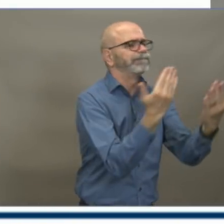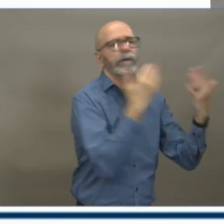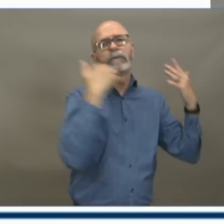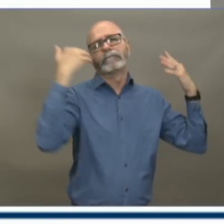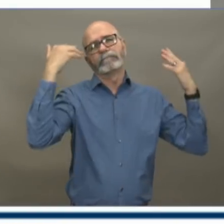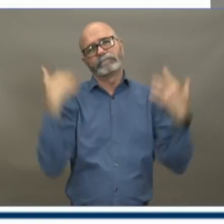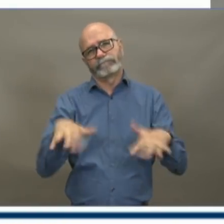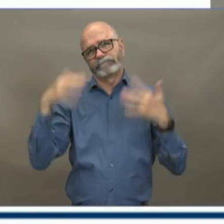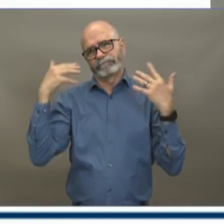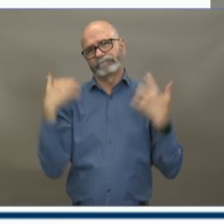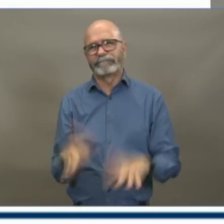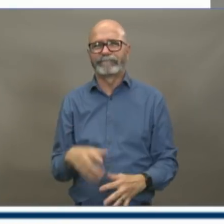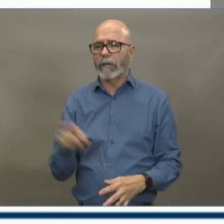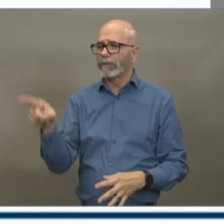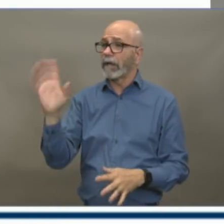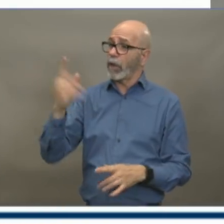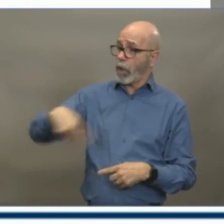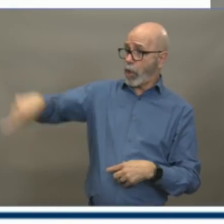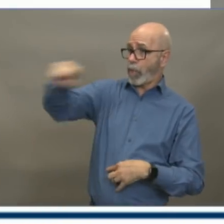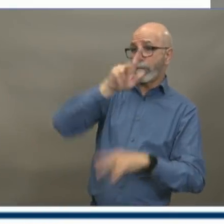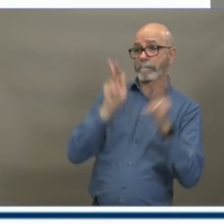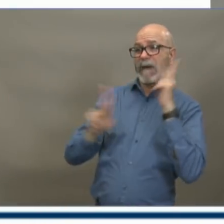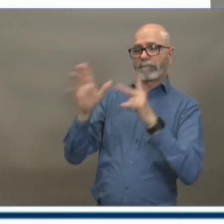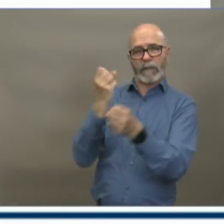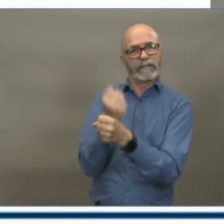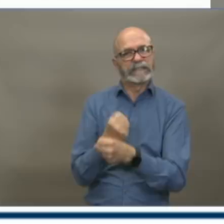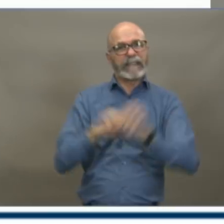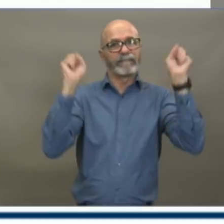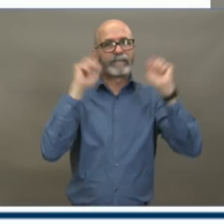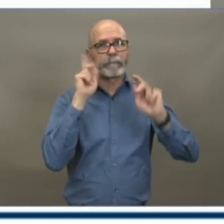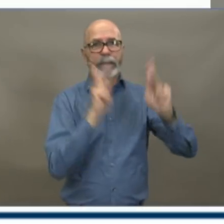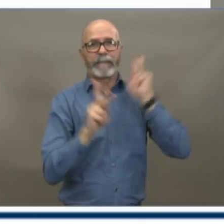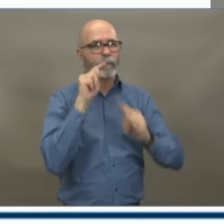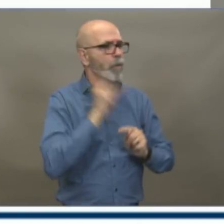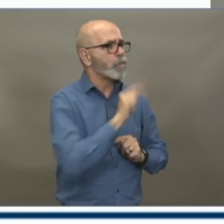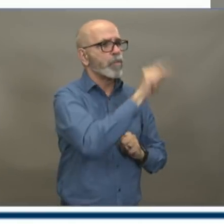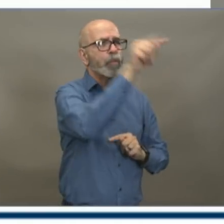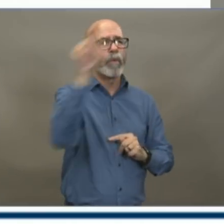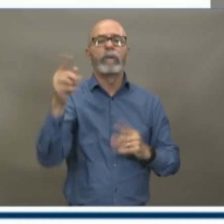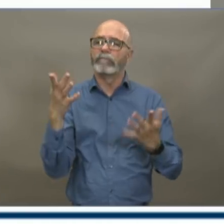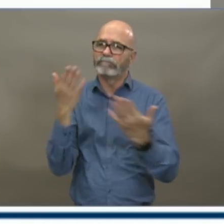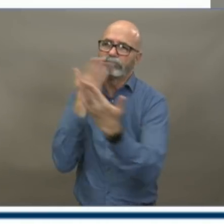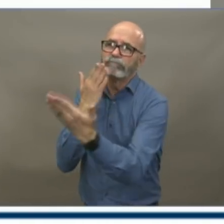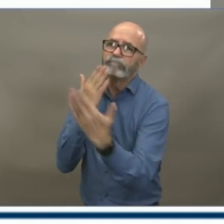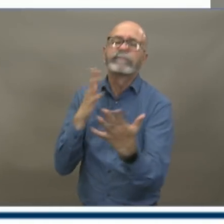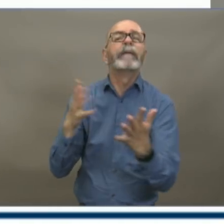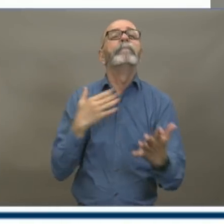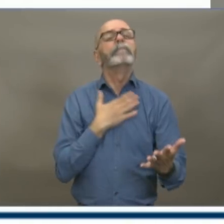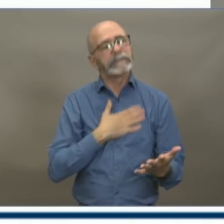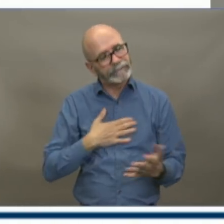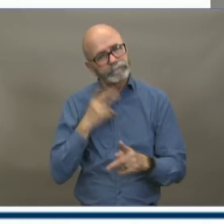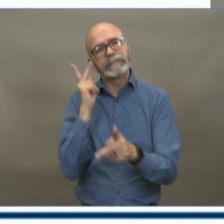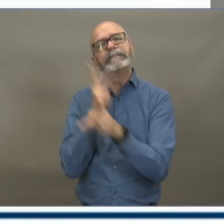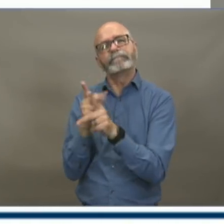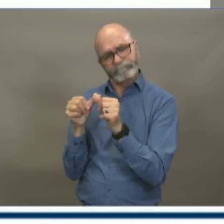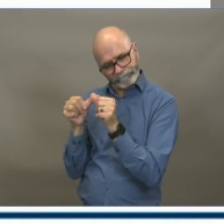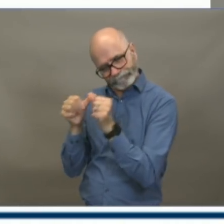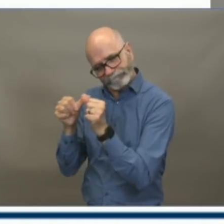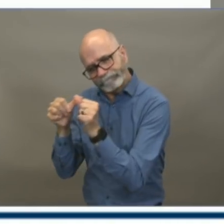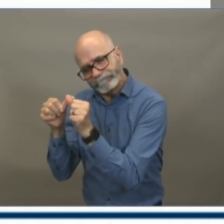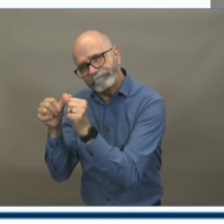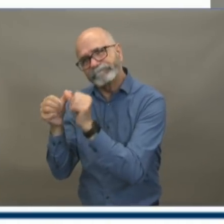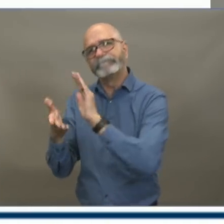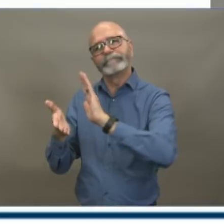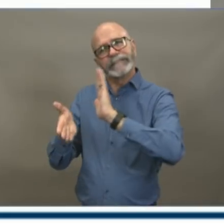have saved lives by your actions. But I ask that you continue to do what you are doing. Please continue to take